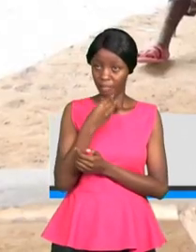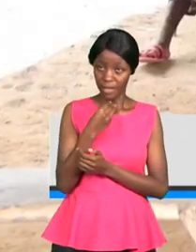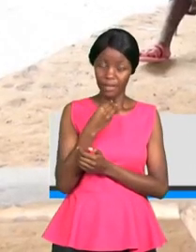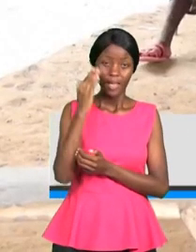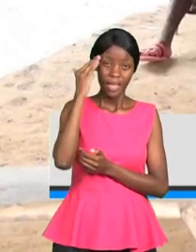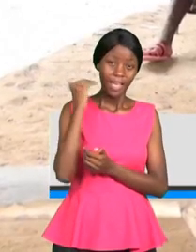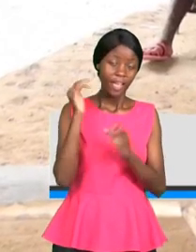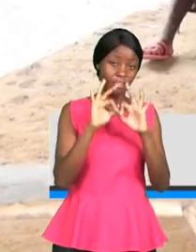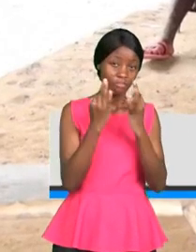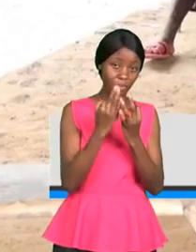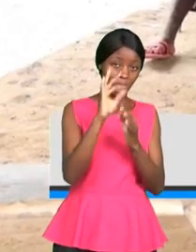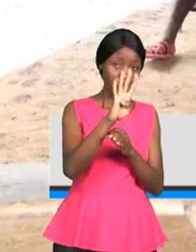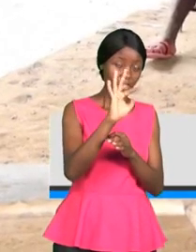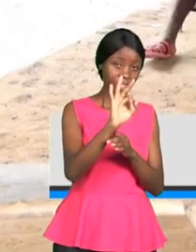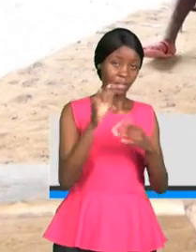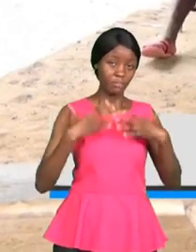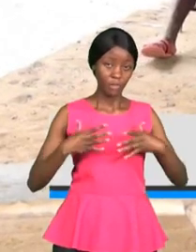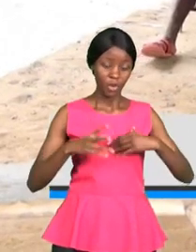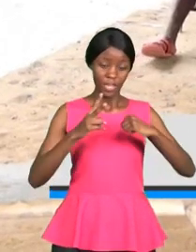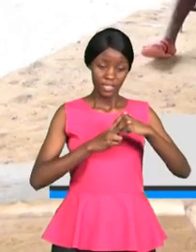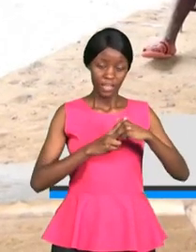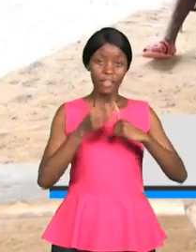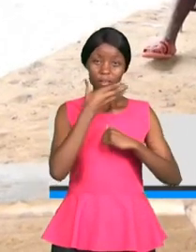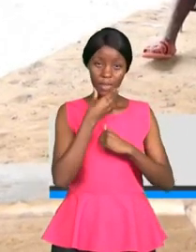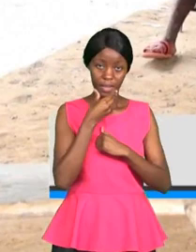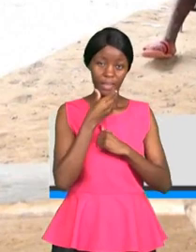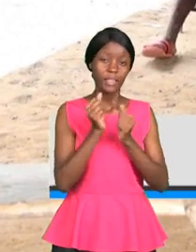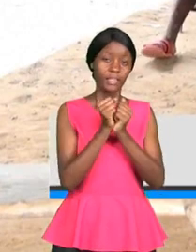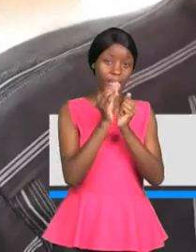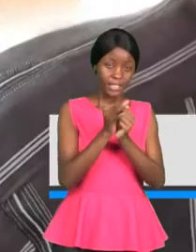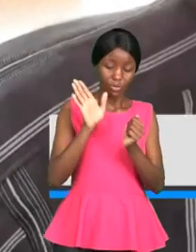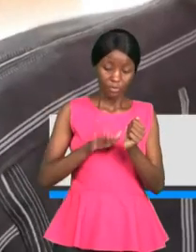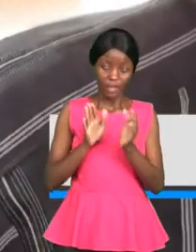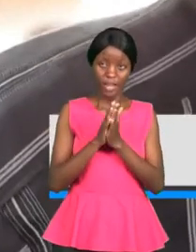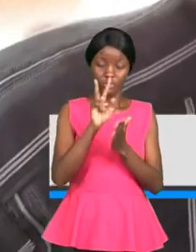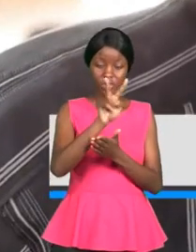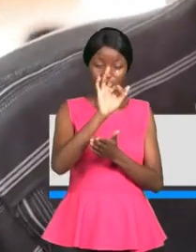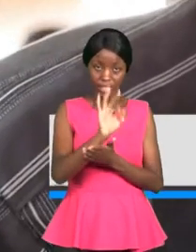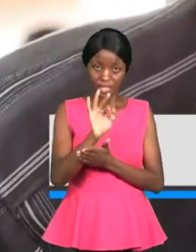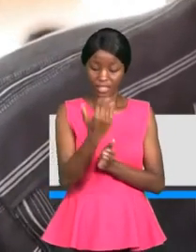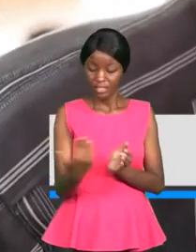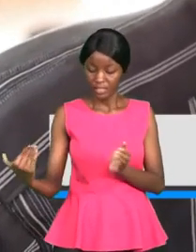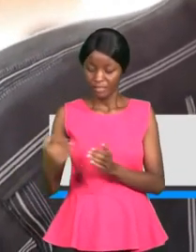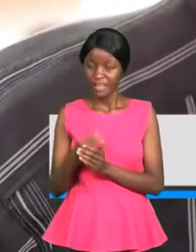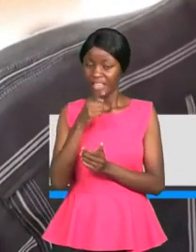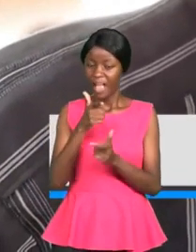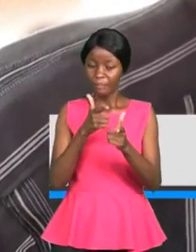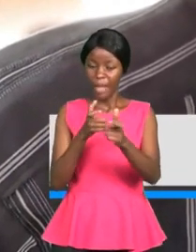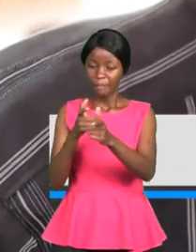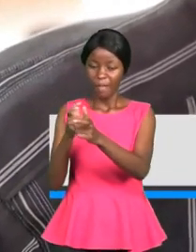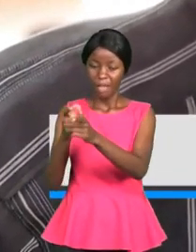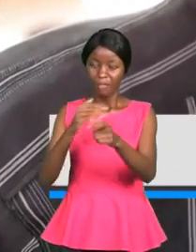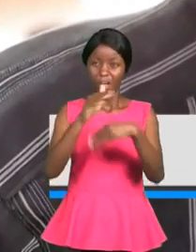43 people. 7 men, 13 women, and 23 children. They were attacking everyone, those they